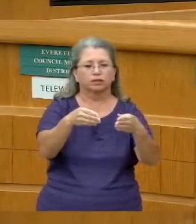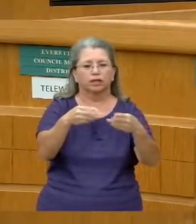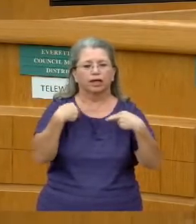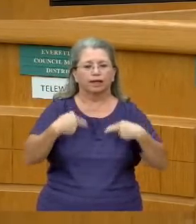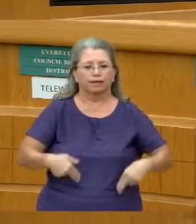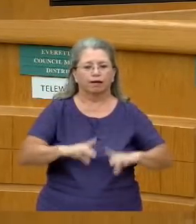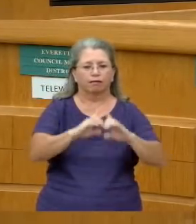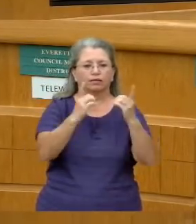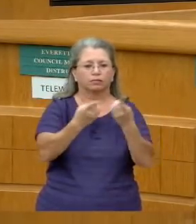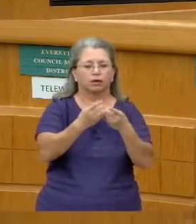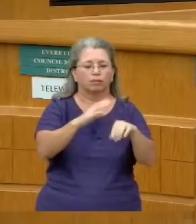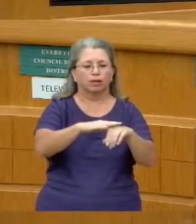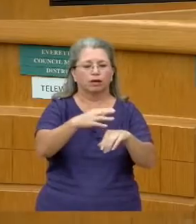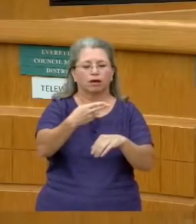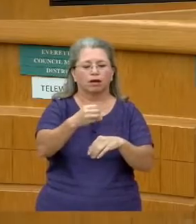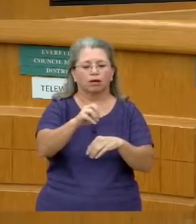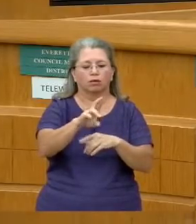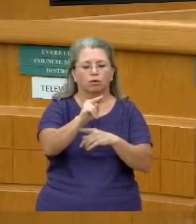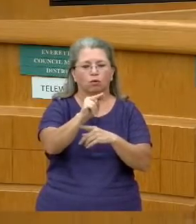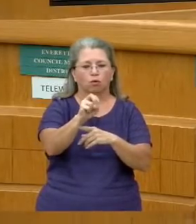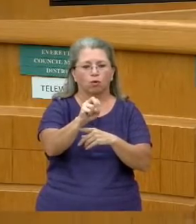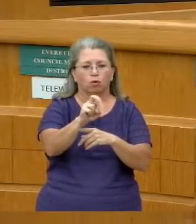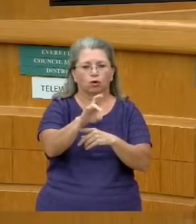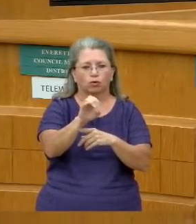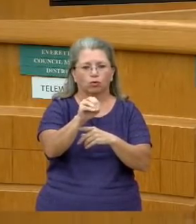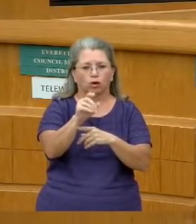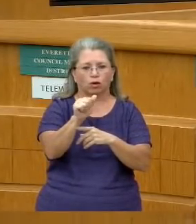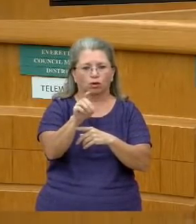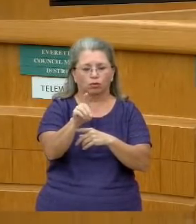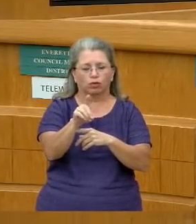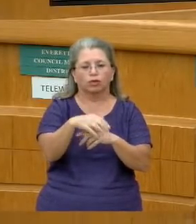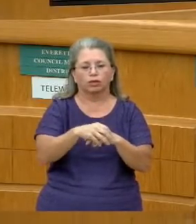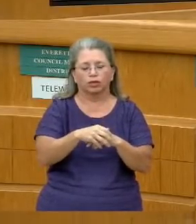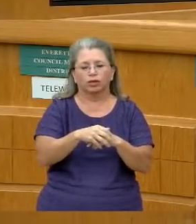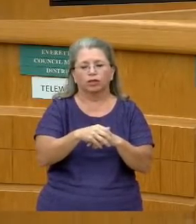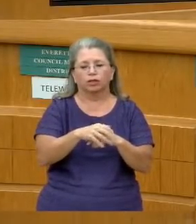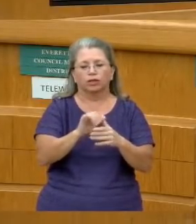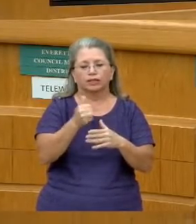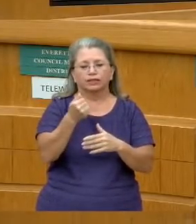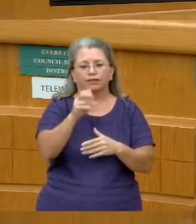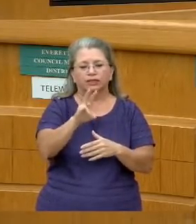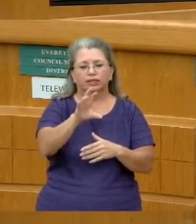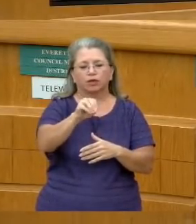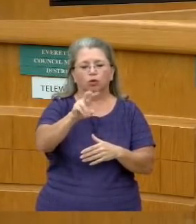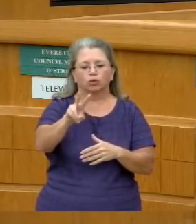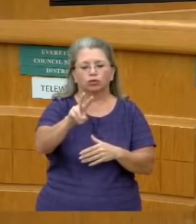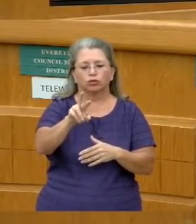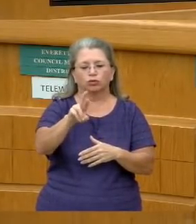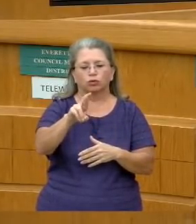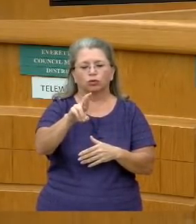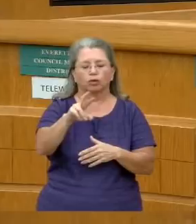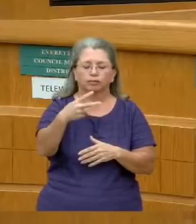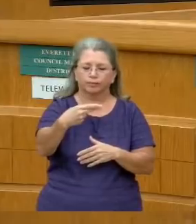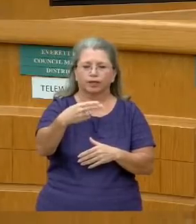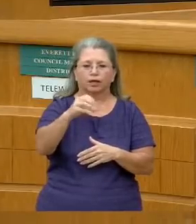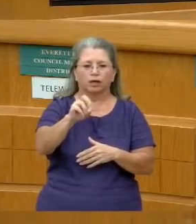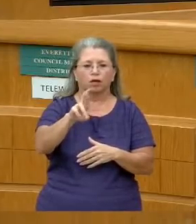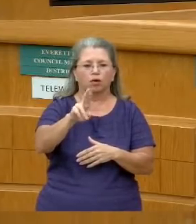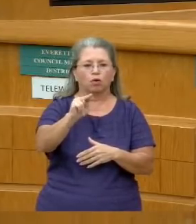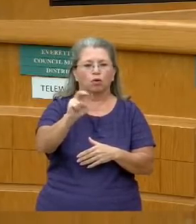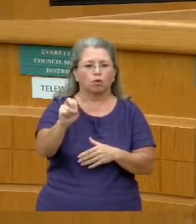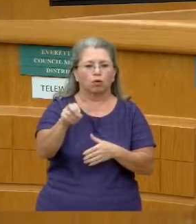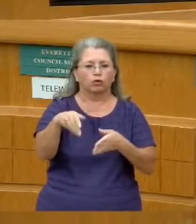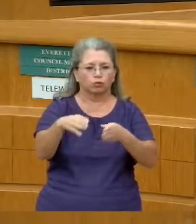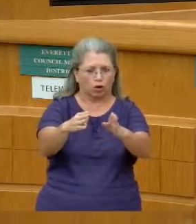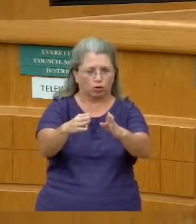so 1702 Horn Road. That's where the City County Health District complex is, and we're going to probably use that site for the